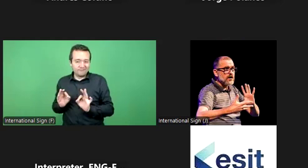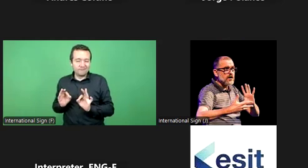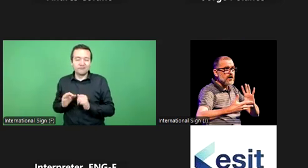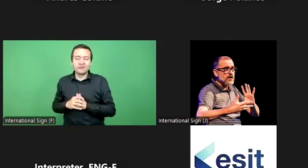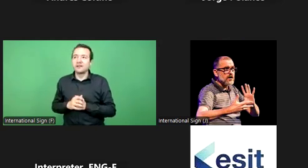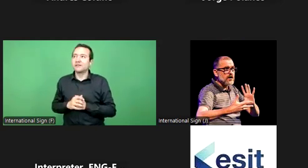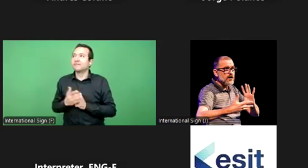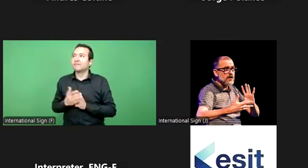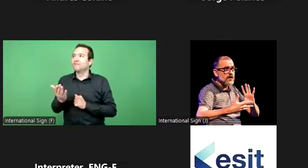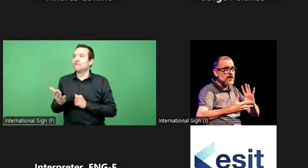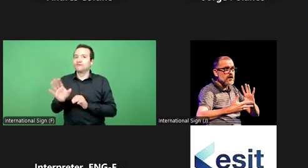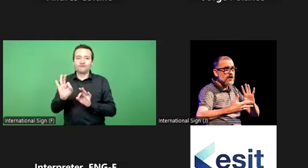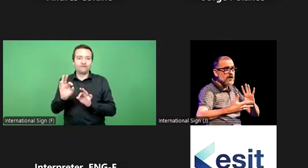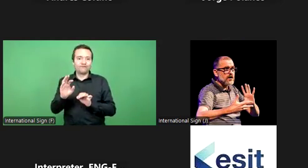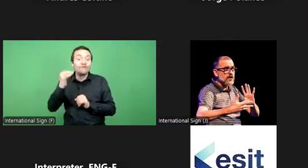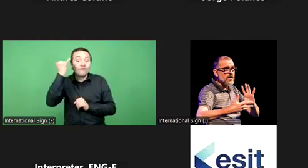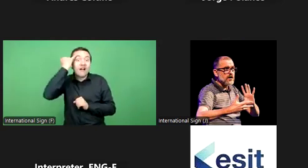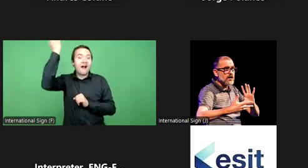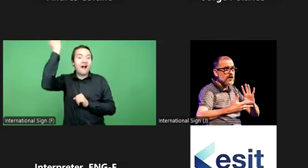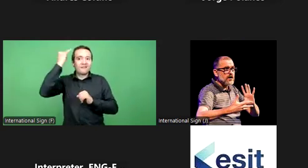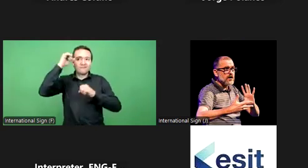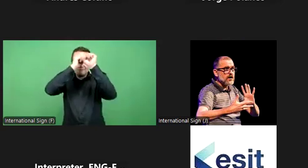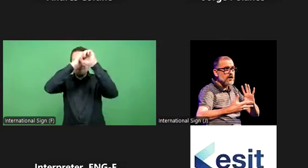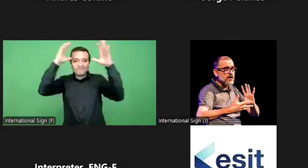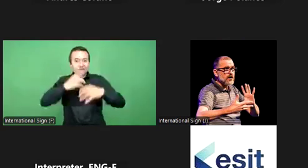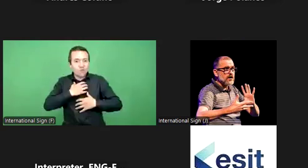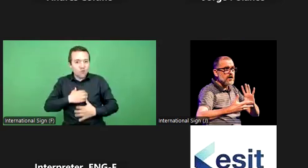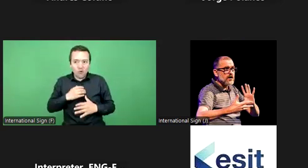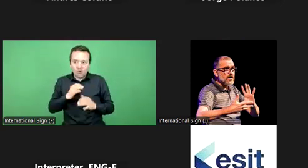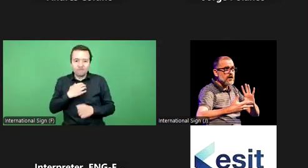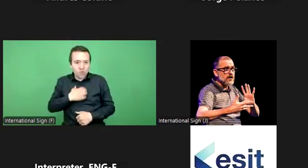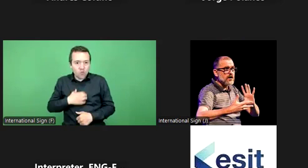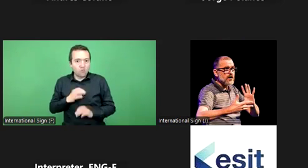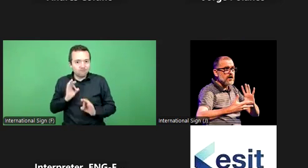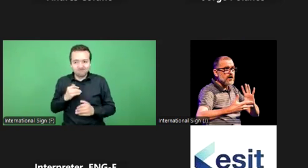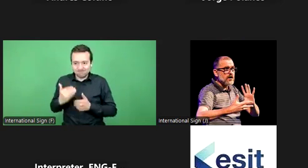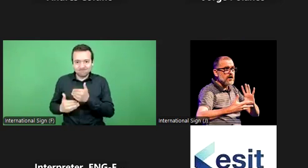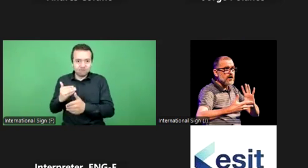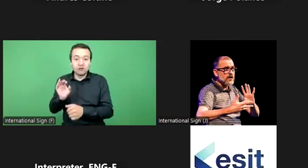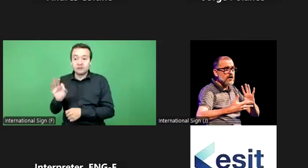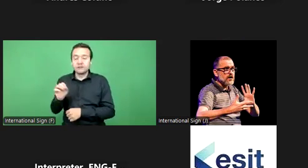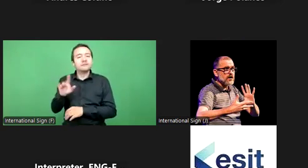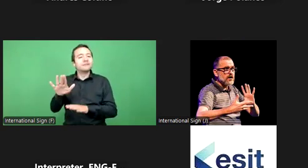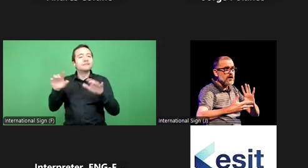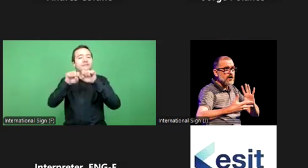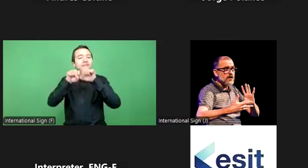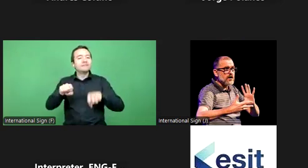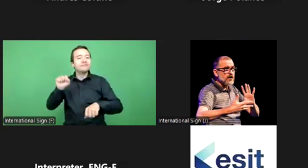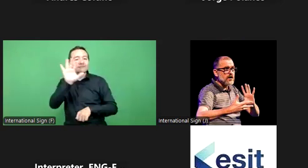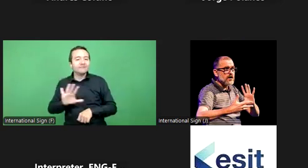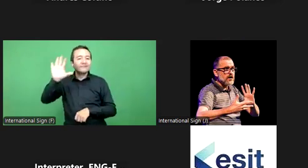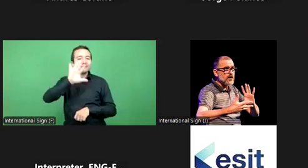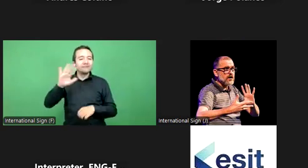itself. And so we're trying to see how can we better integrate, how can we better have, foster